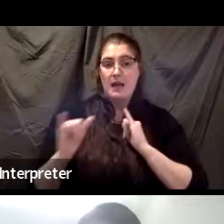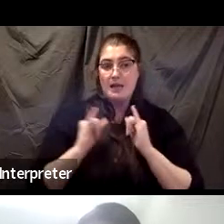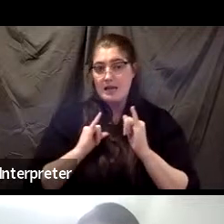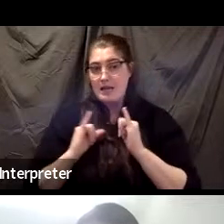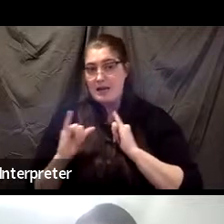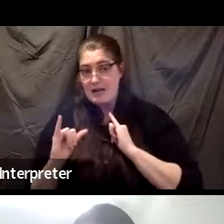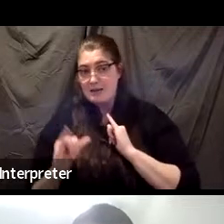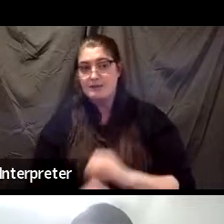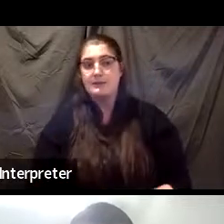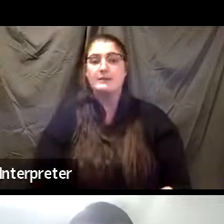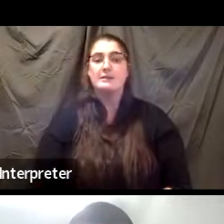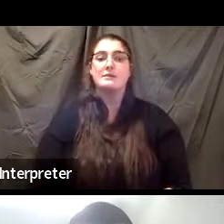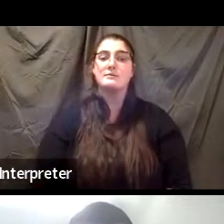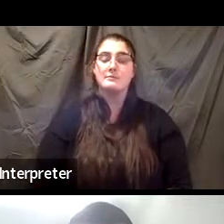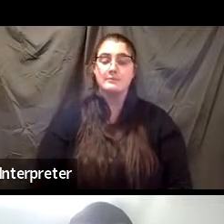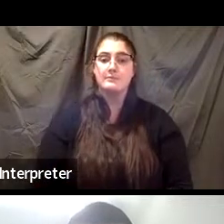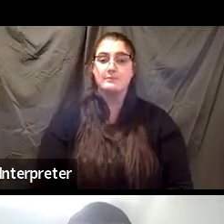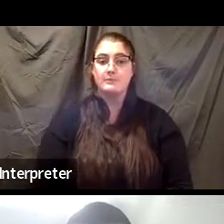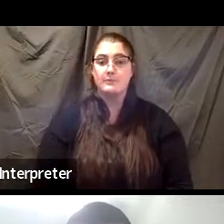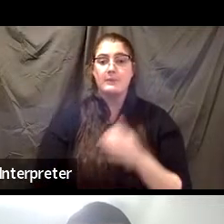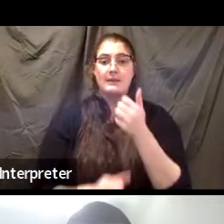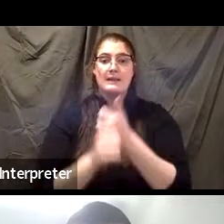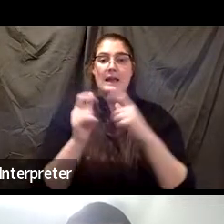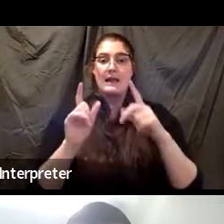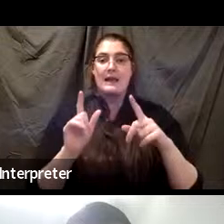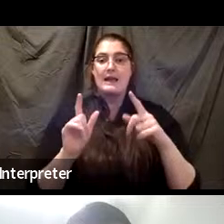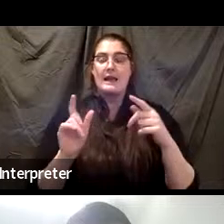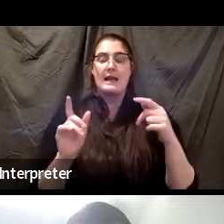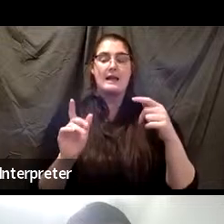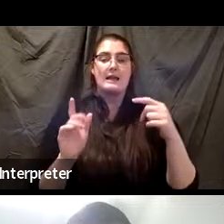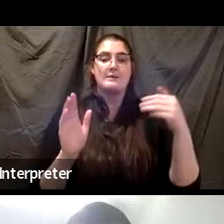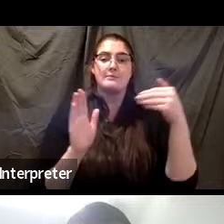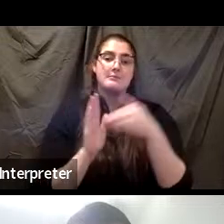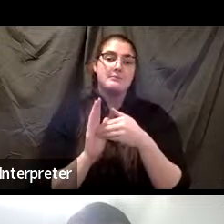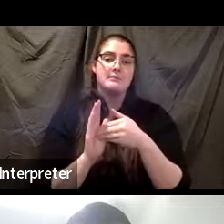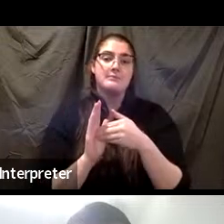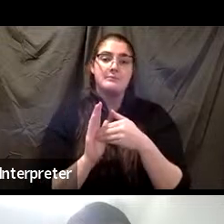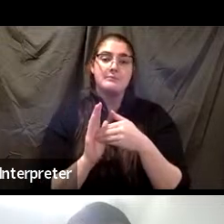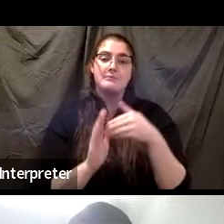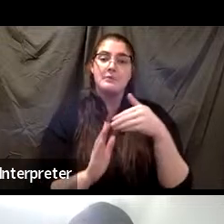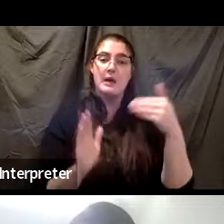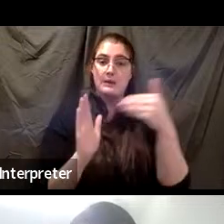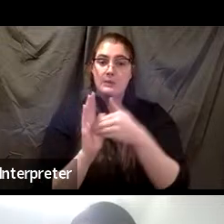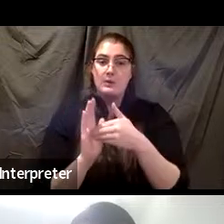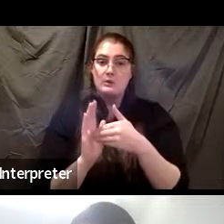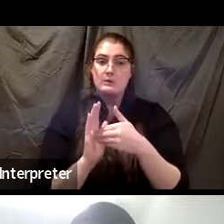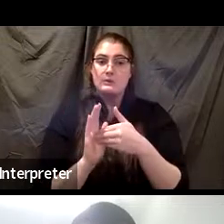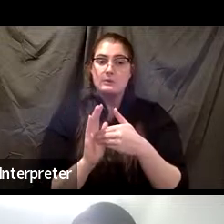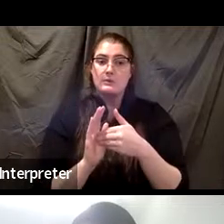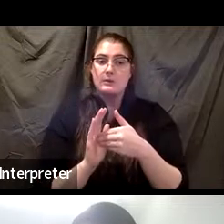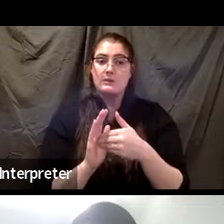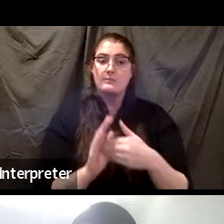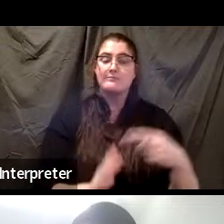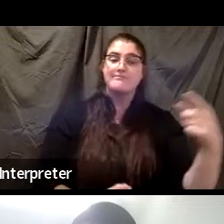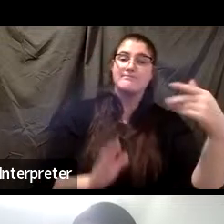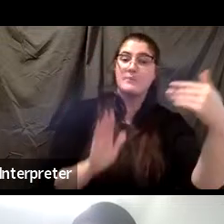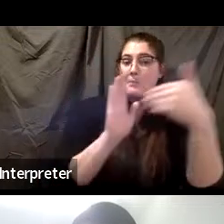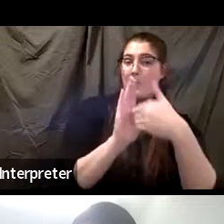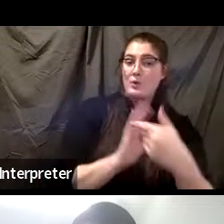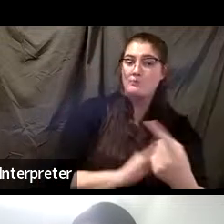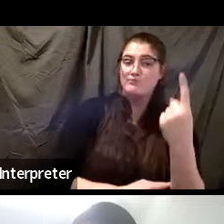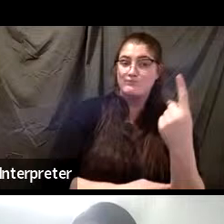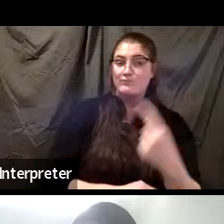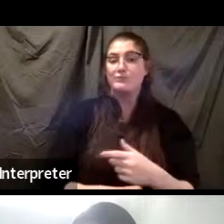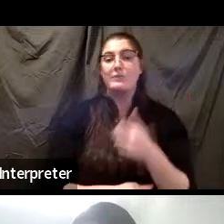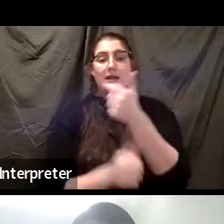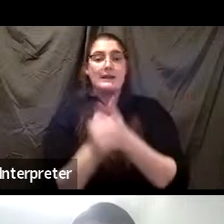Aye. And any abstention, any nays, Opposed? and